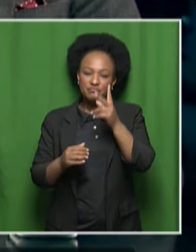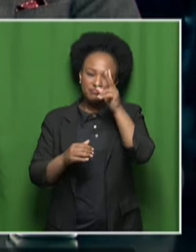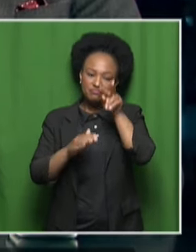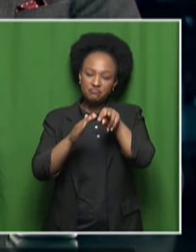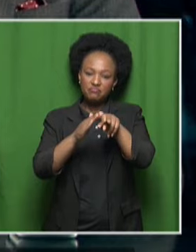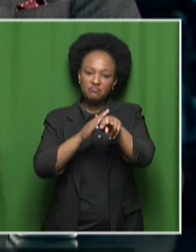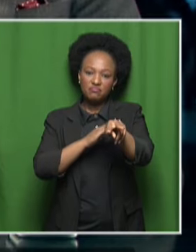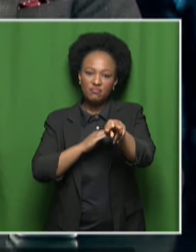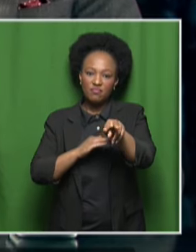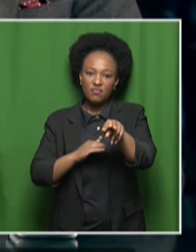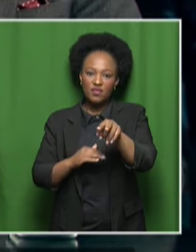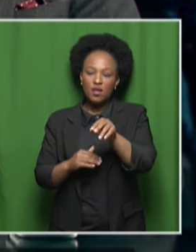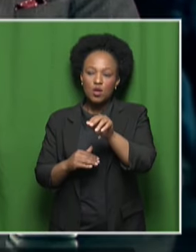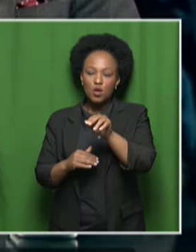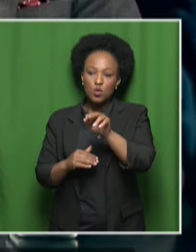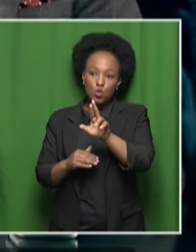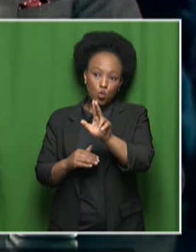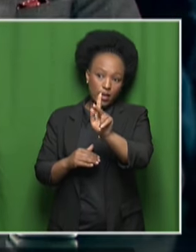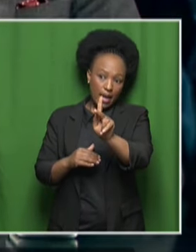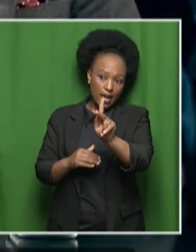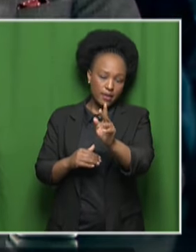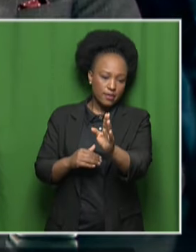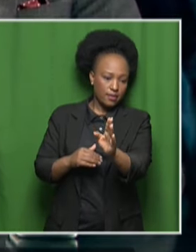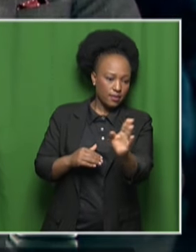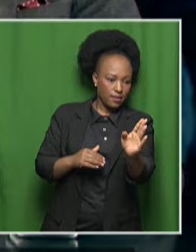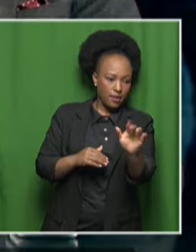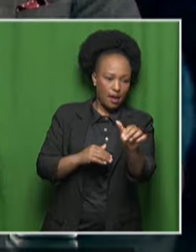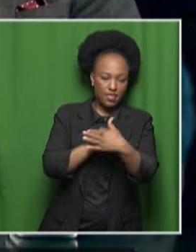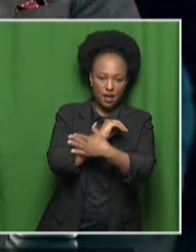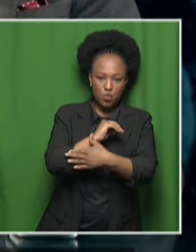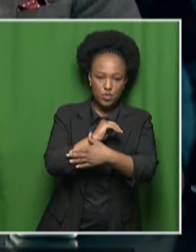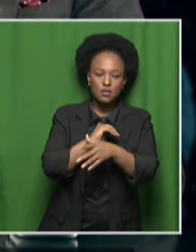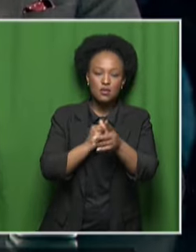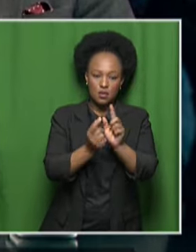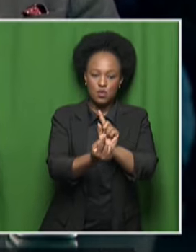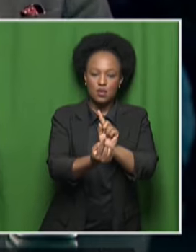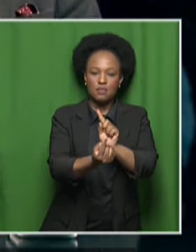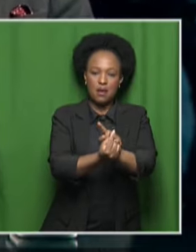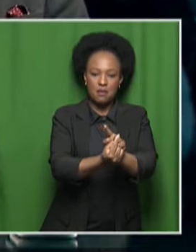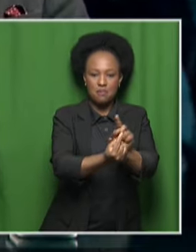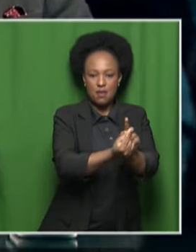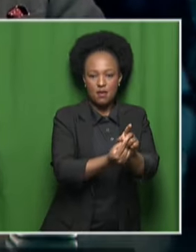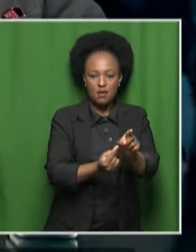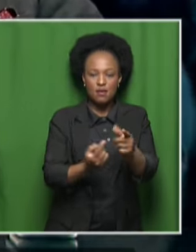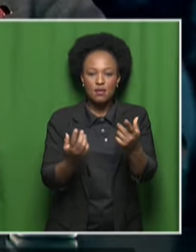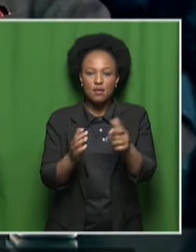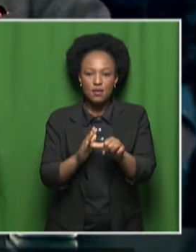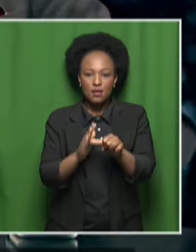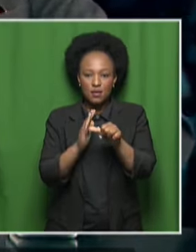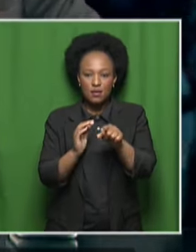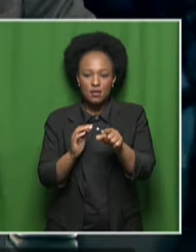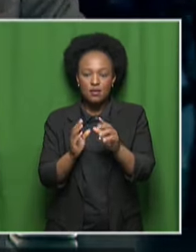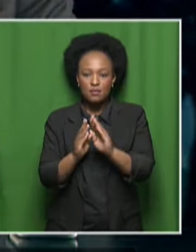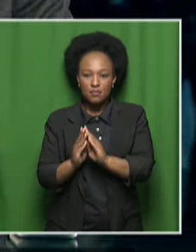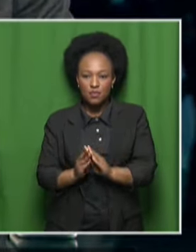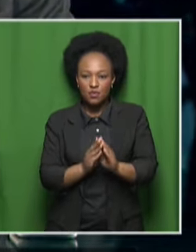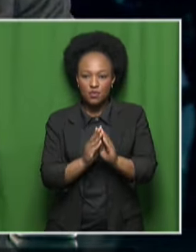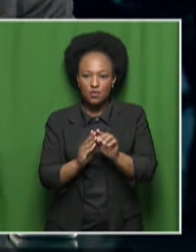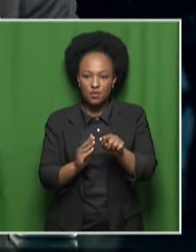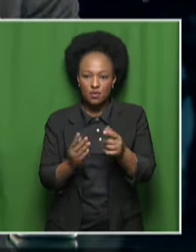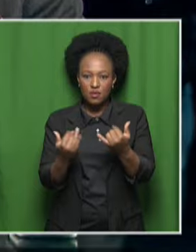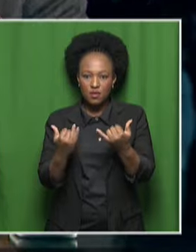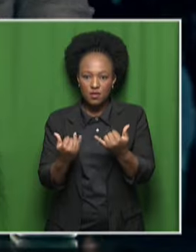that says to the UK and beyond. But also it's an important conversation to be having now, Sharon, because this session that's getting